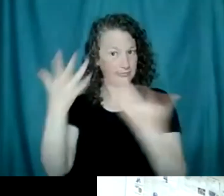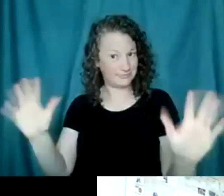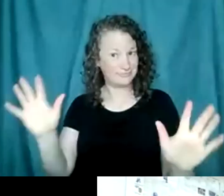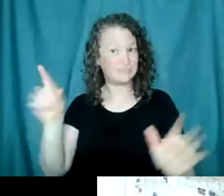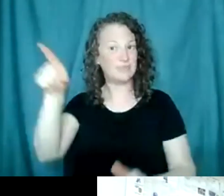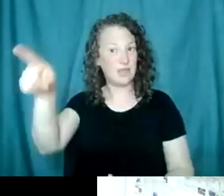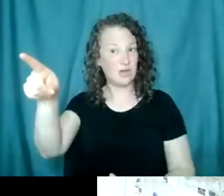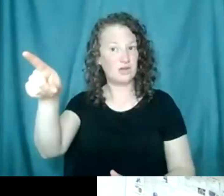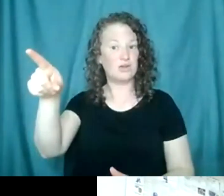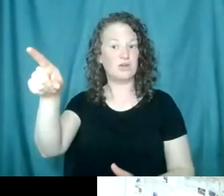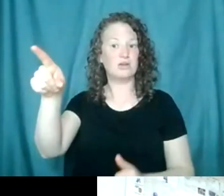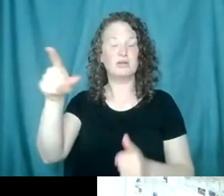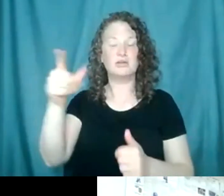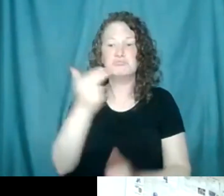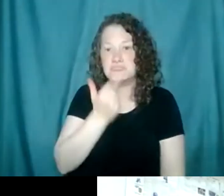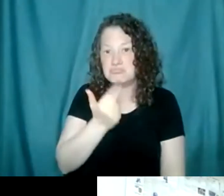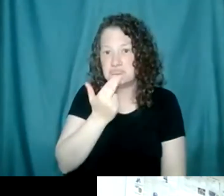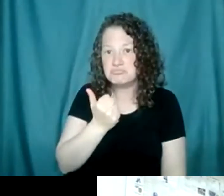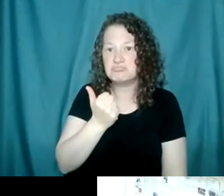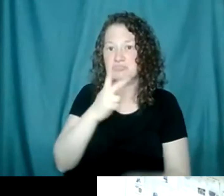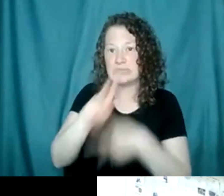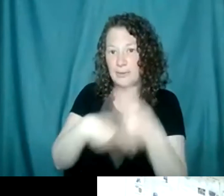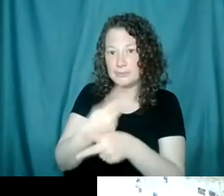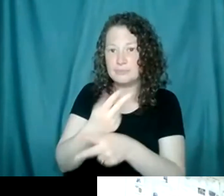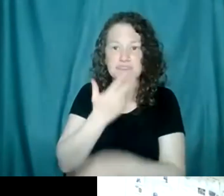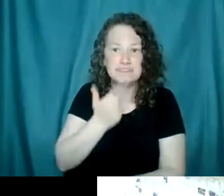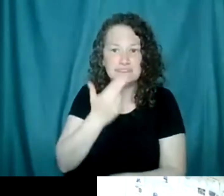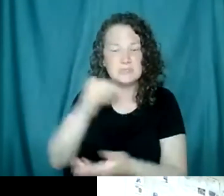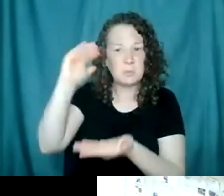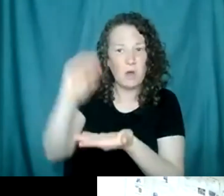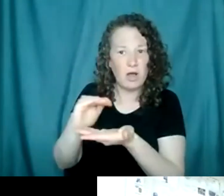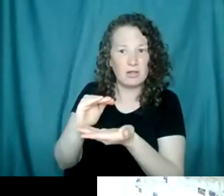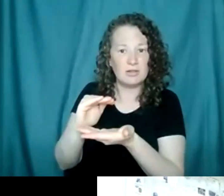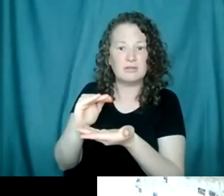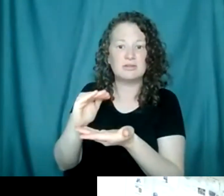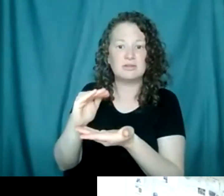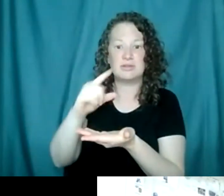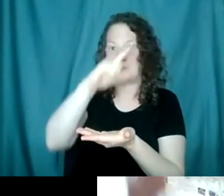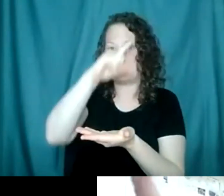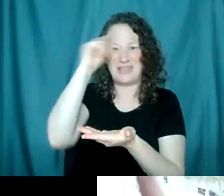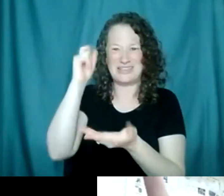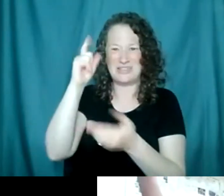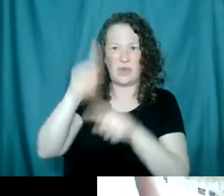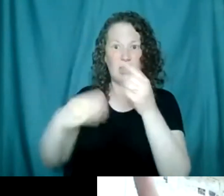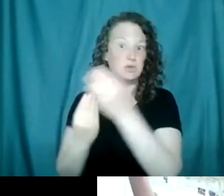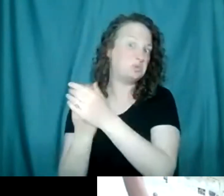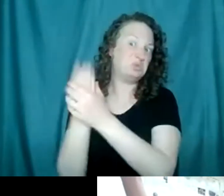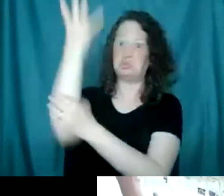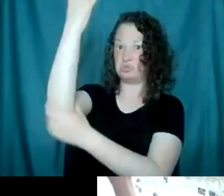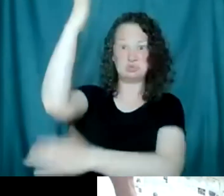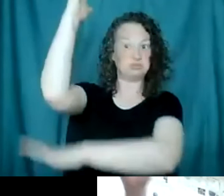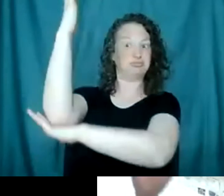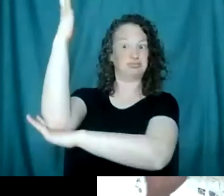are dwarf varieties of plants because they can't just like grow a huge like